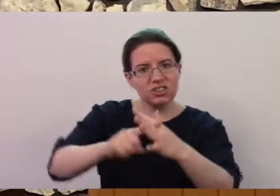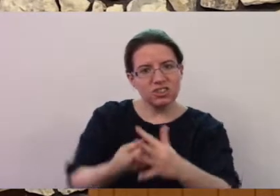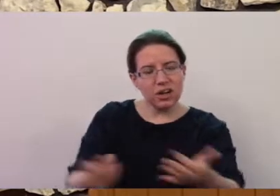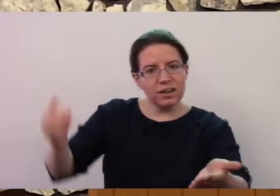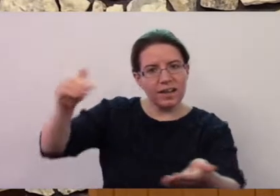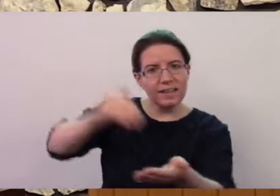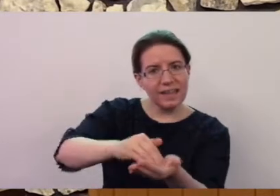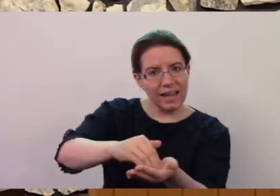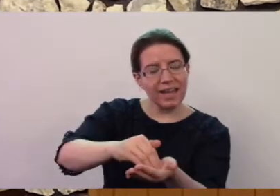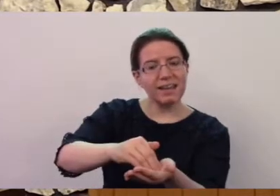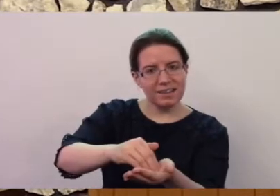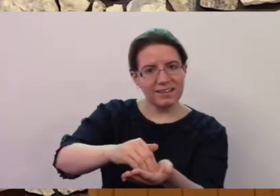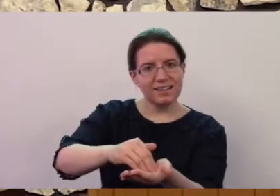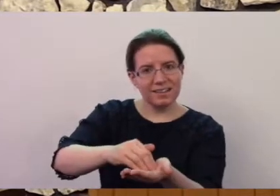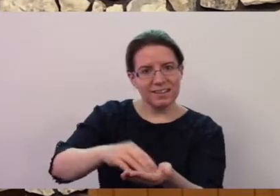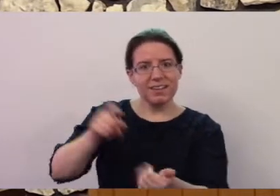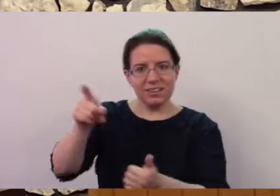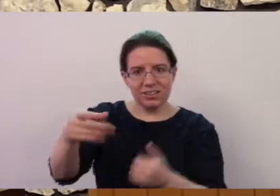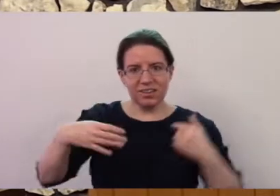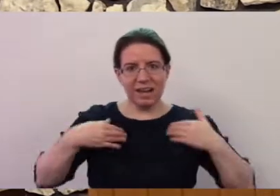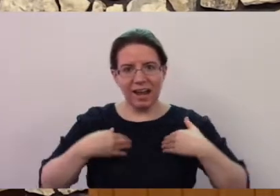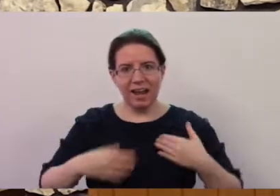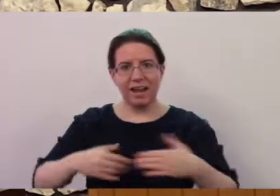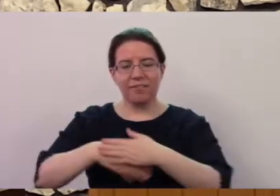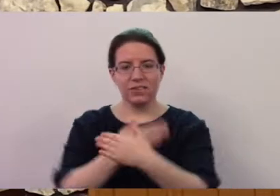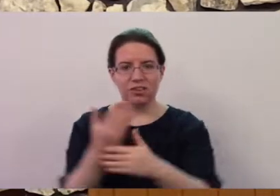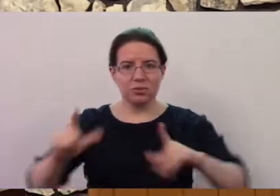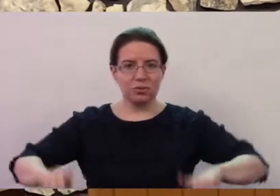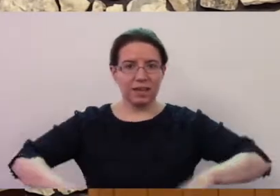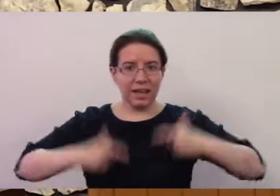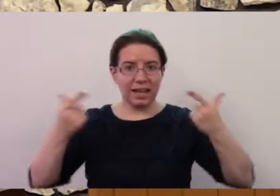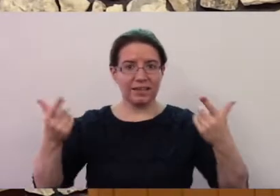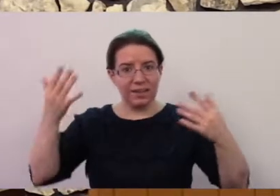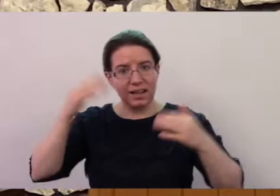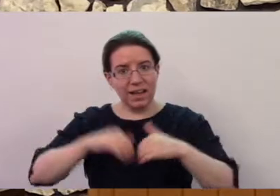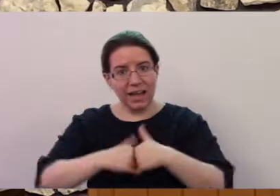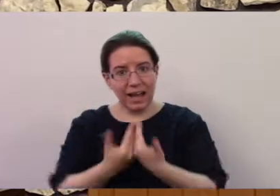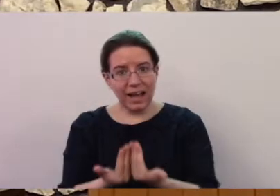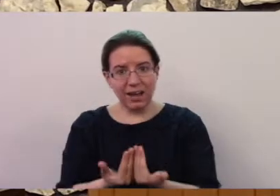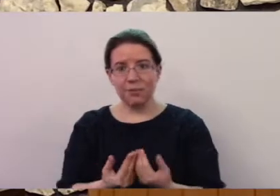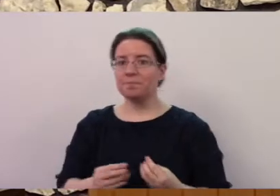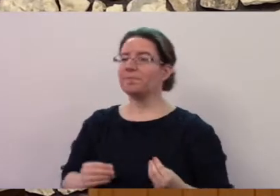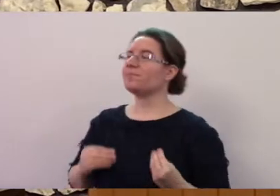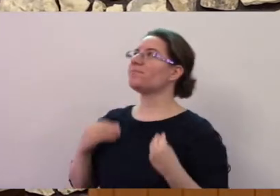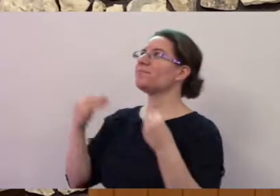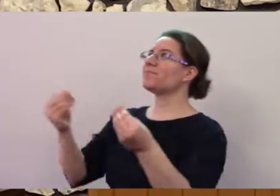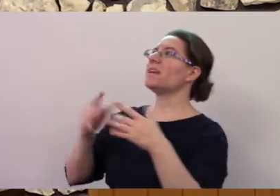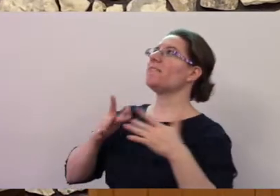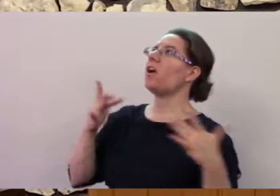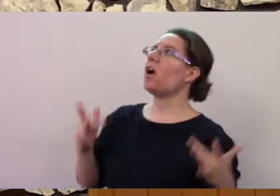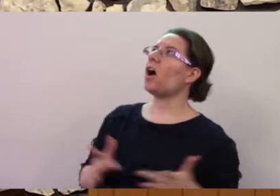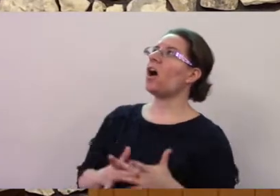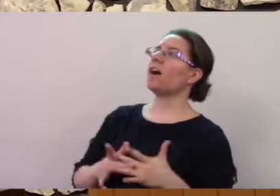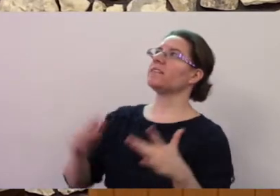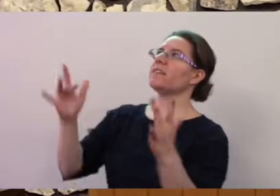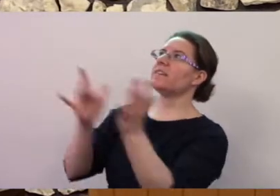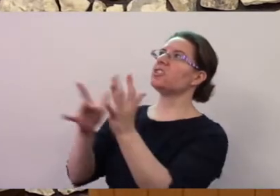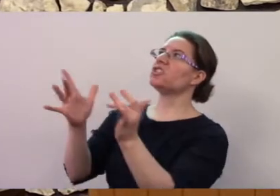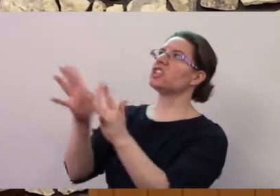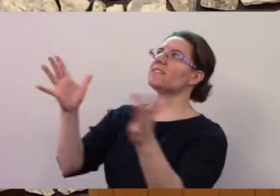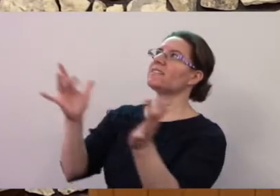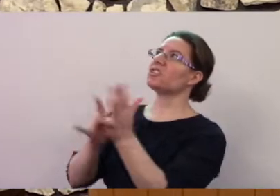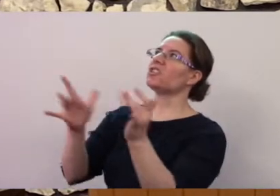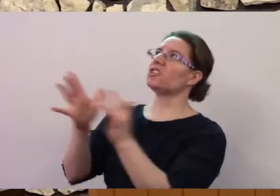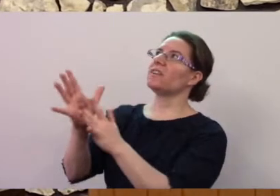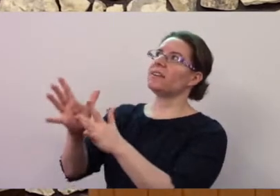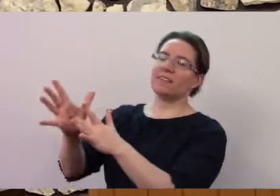start over. Hallelujah. Again. You can have a new life when you turn your heart to Jesus. And he fills you with